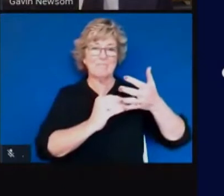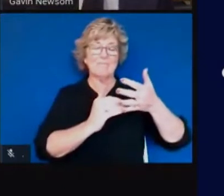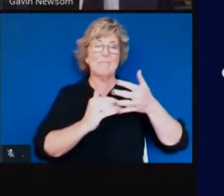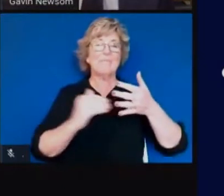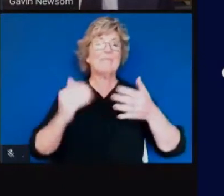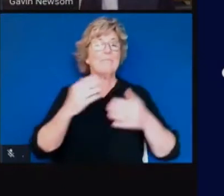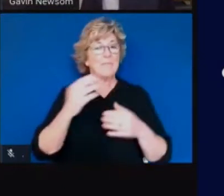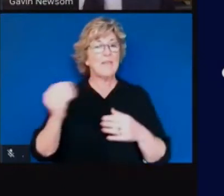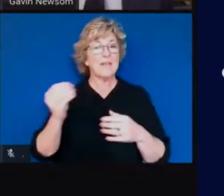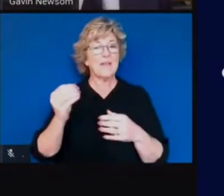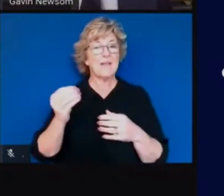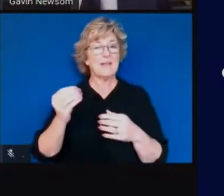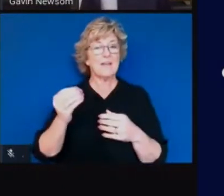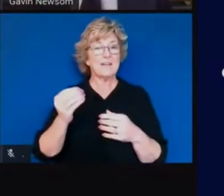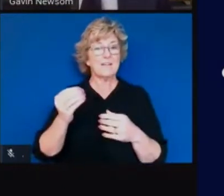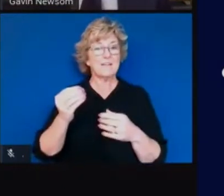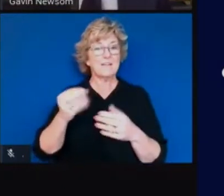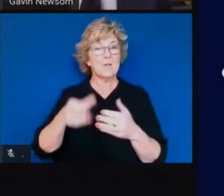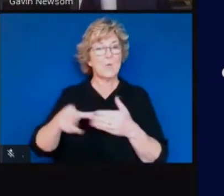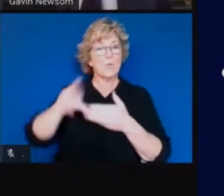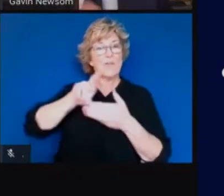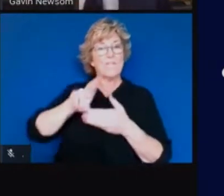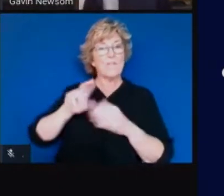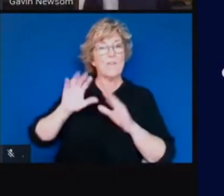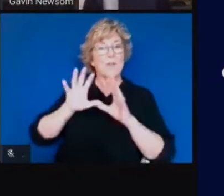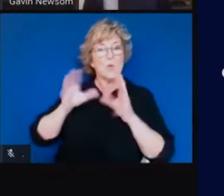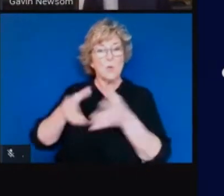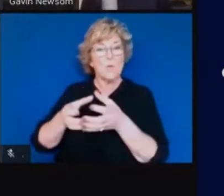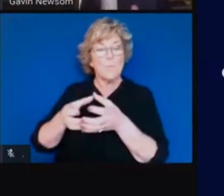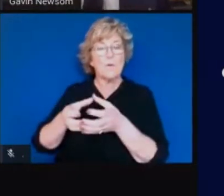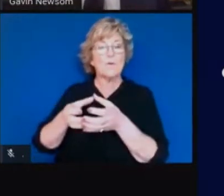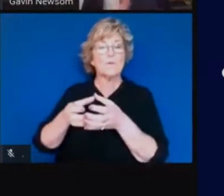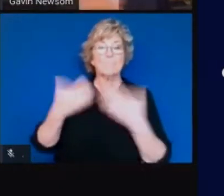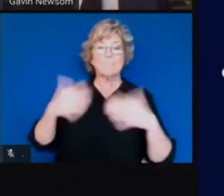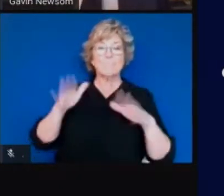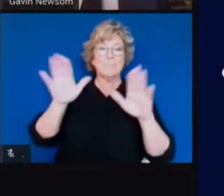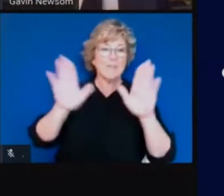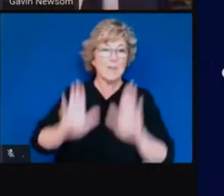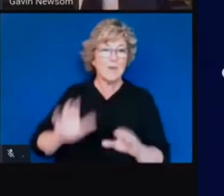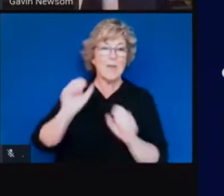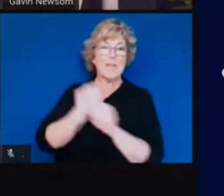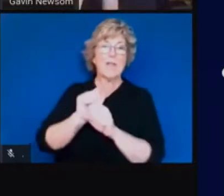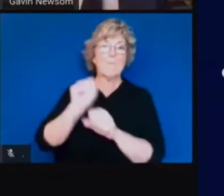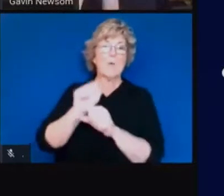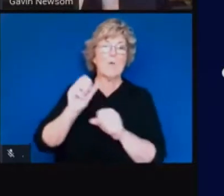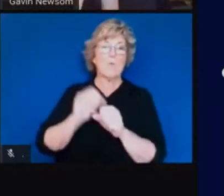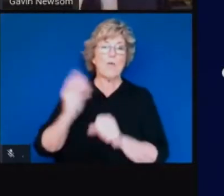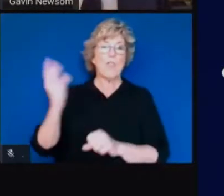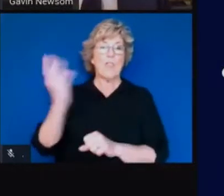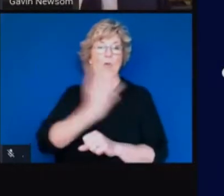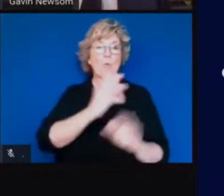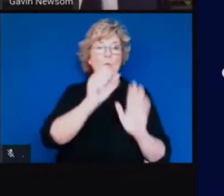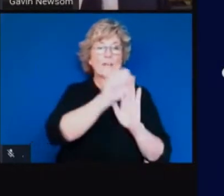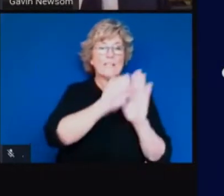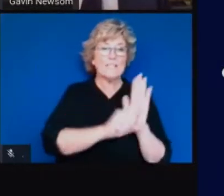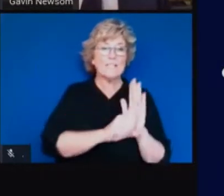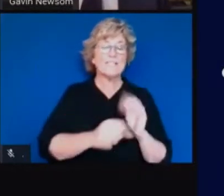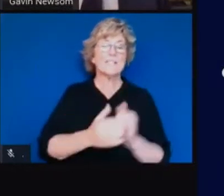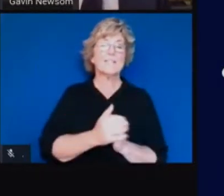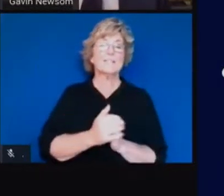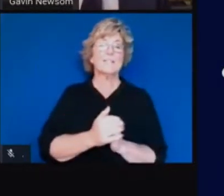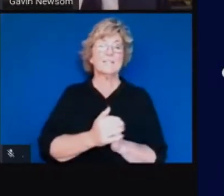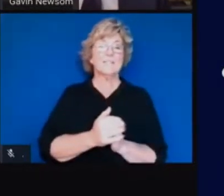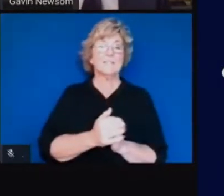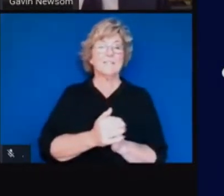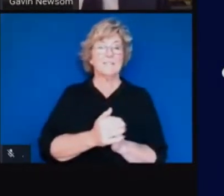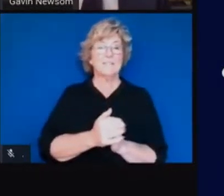review group, which we talked about, that's been doing a remarkable job working with the Western states, but this drafting guidelines work